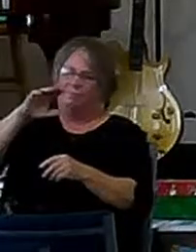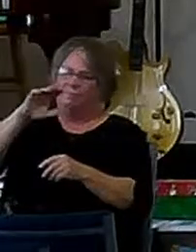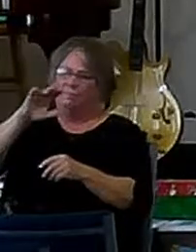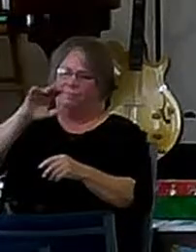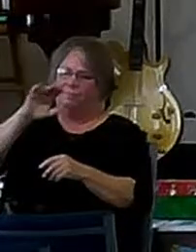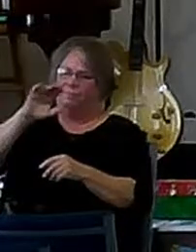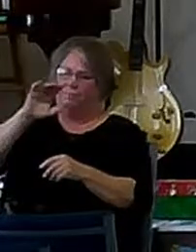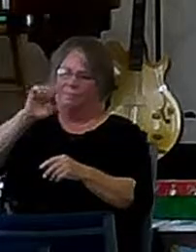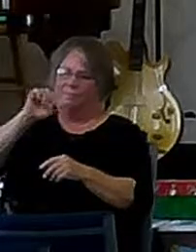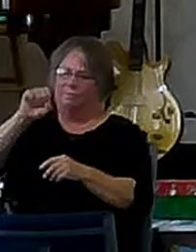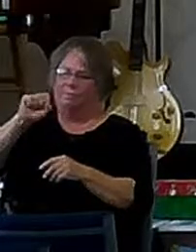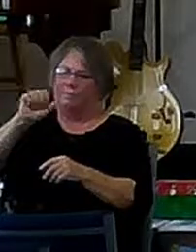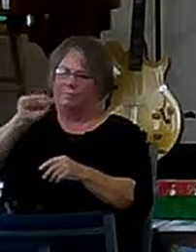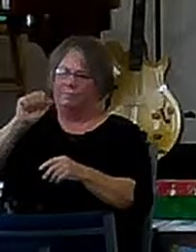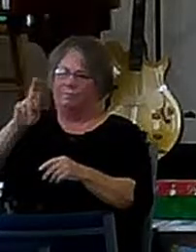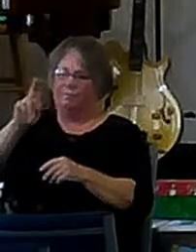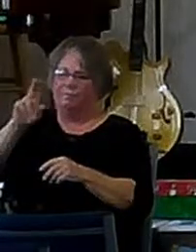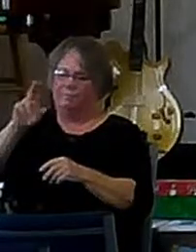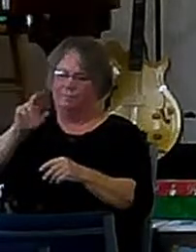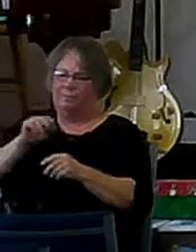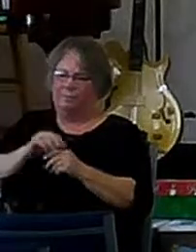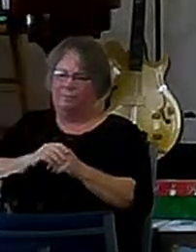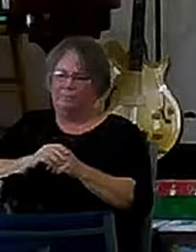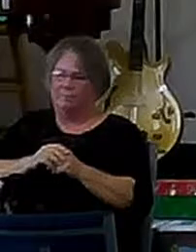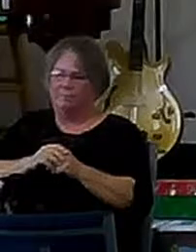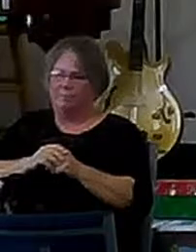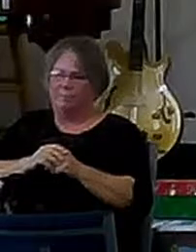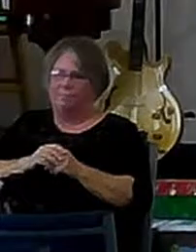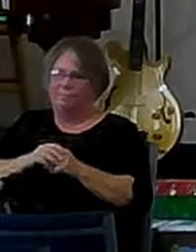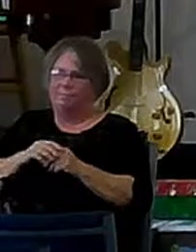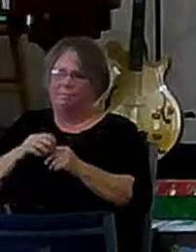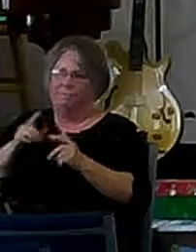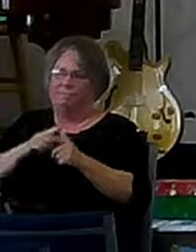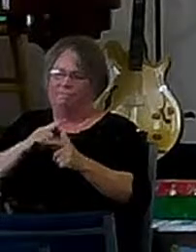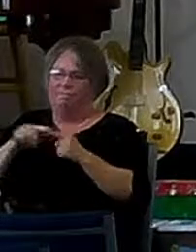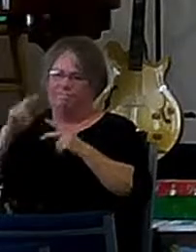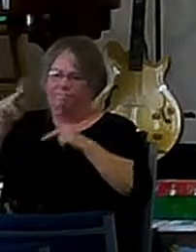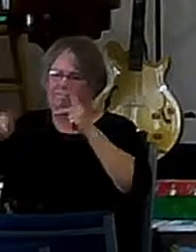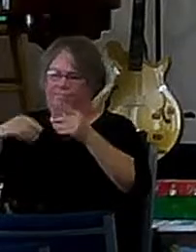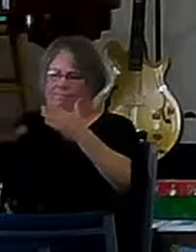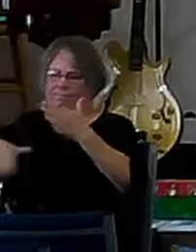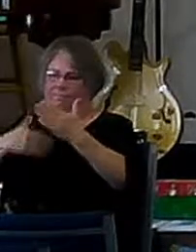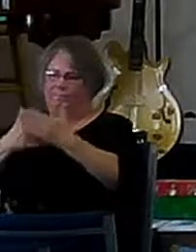of Abraham in his veins? Yes, he does.